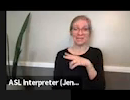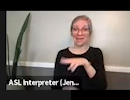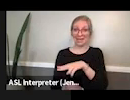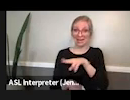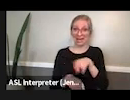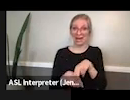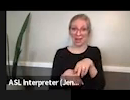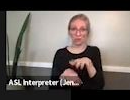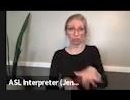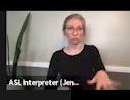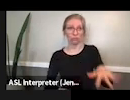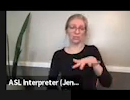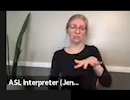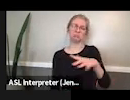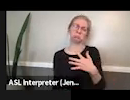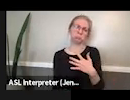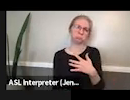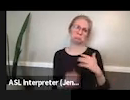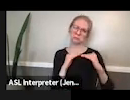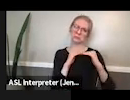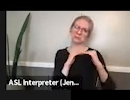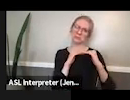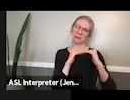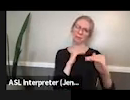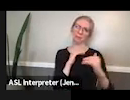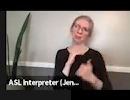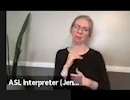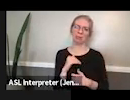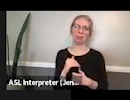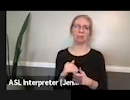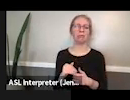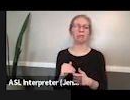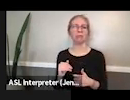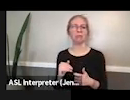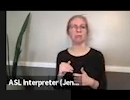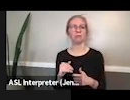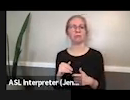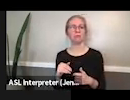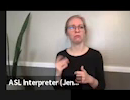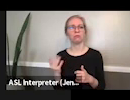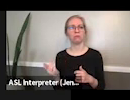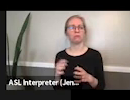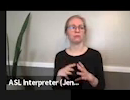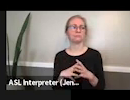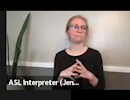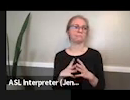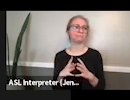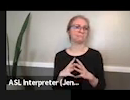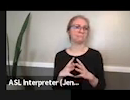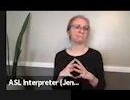nationally, it's pretty stable. We've been in the